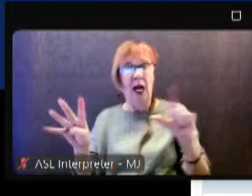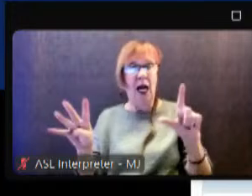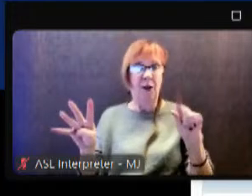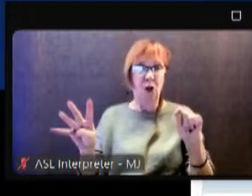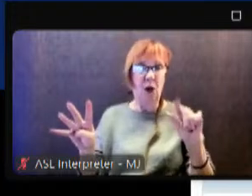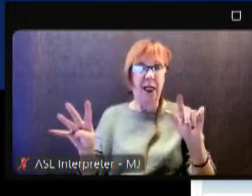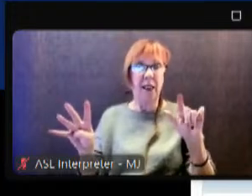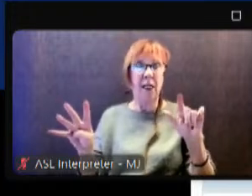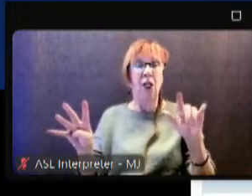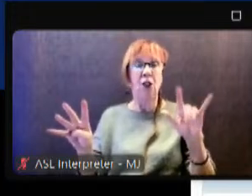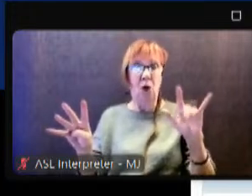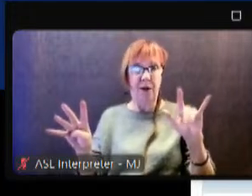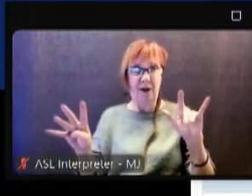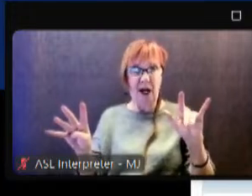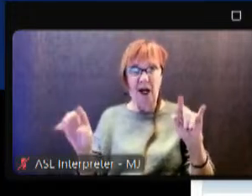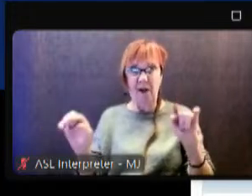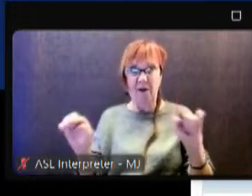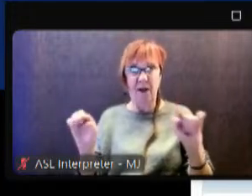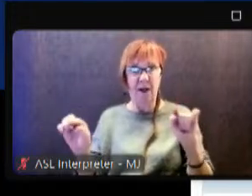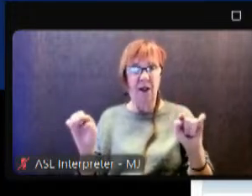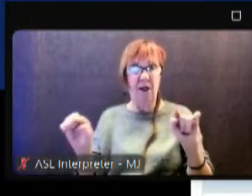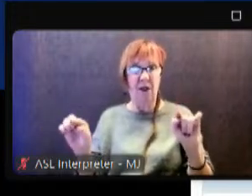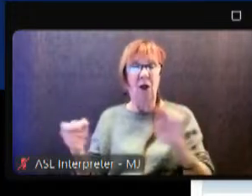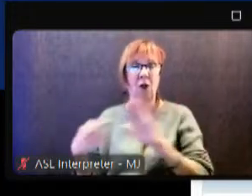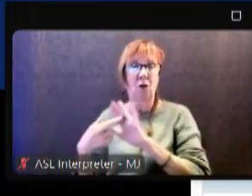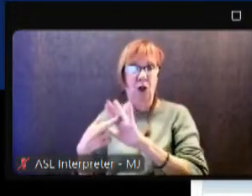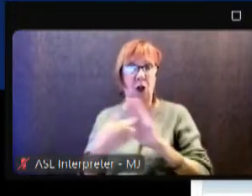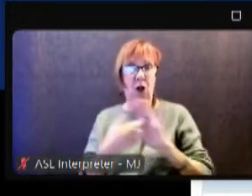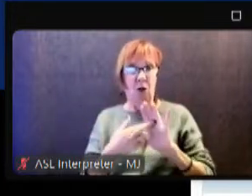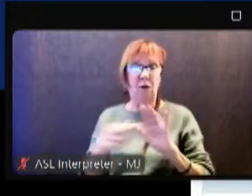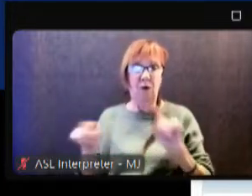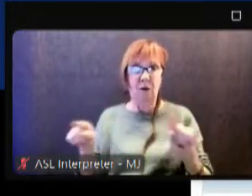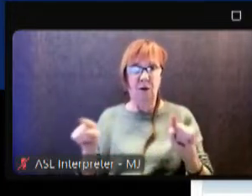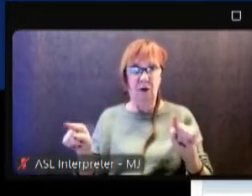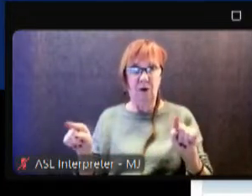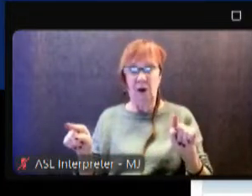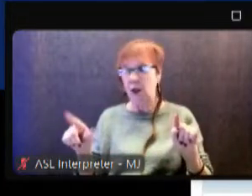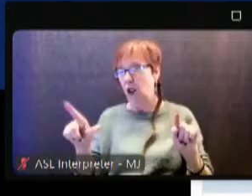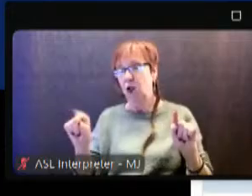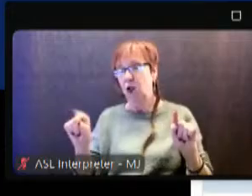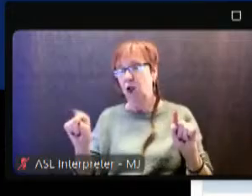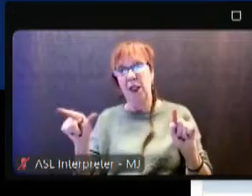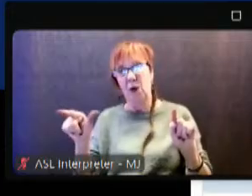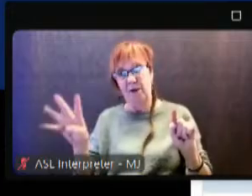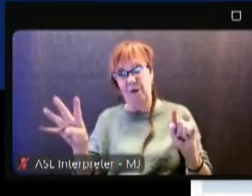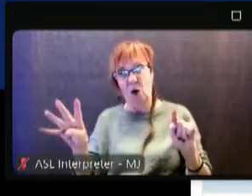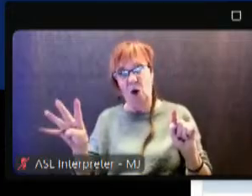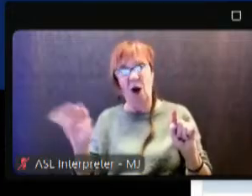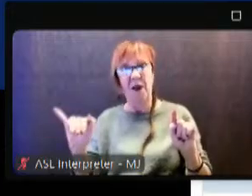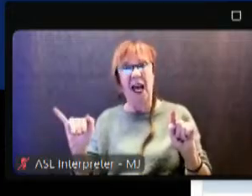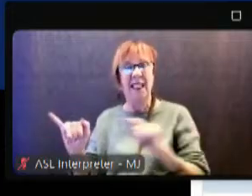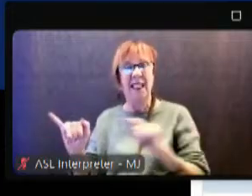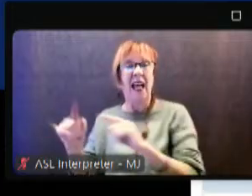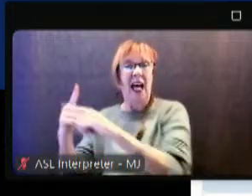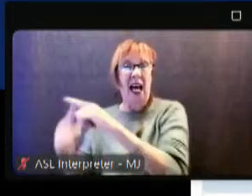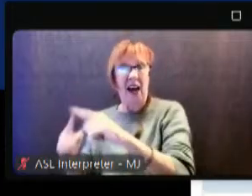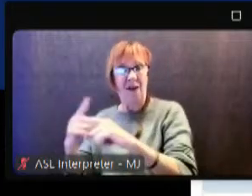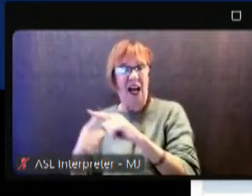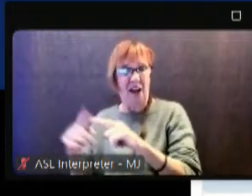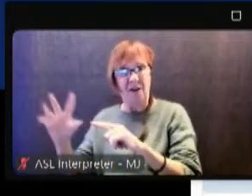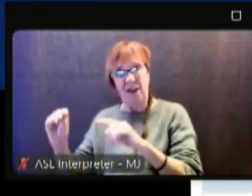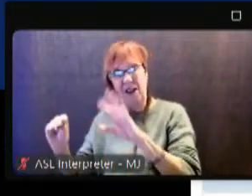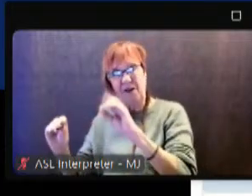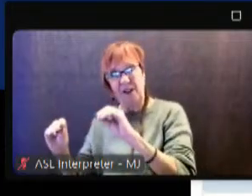roll being prepared, will reflect those values. In the 2024, this is that blended value, 50% pre-fire,